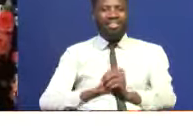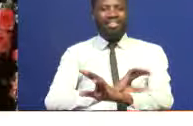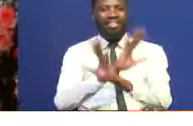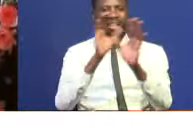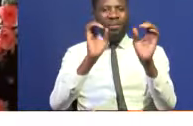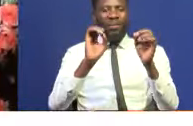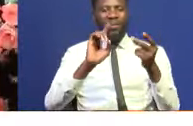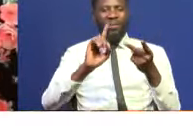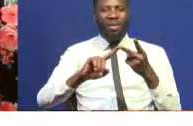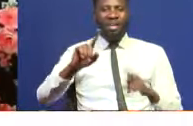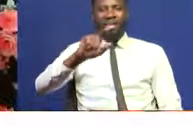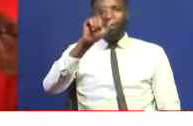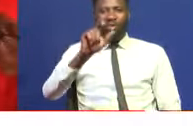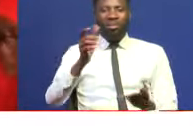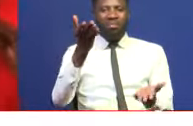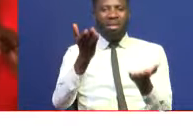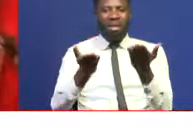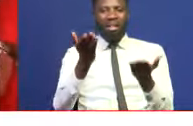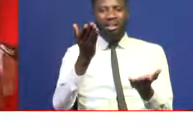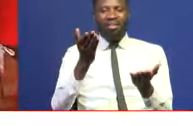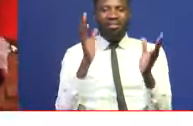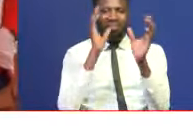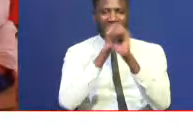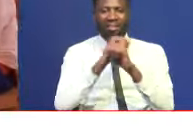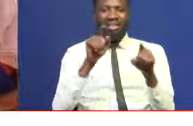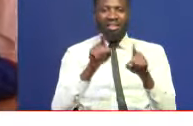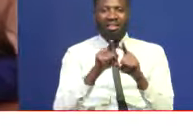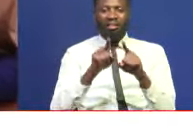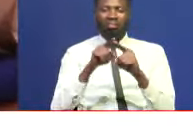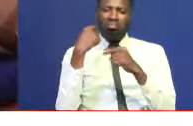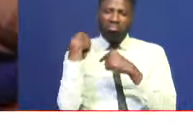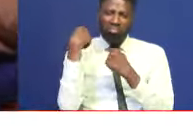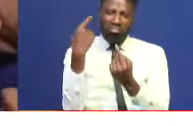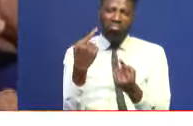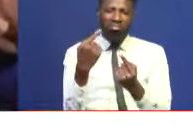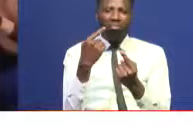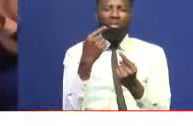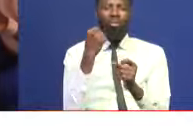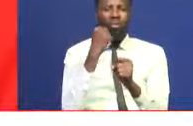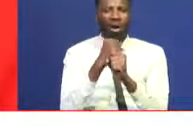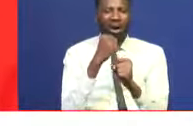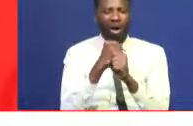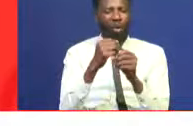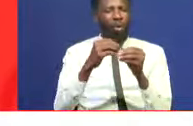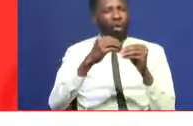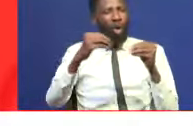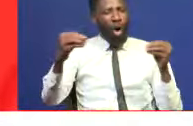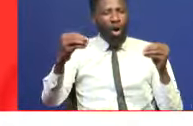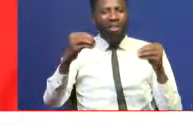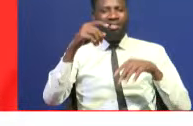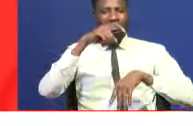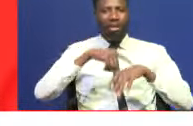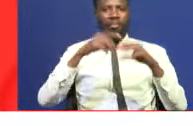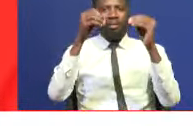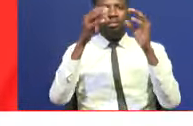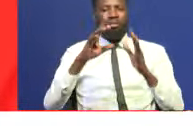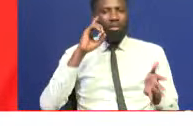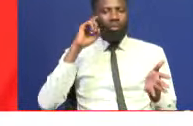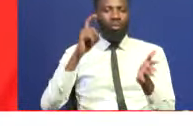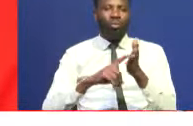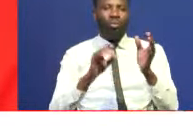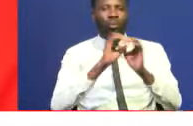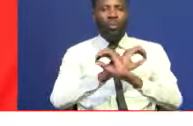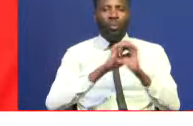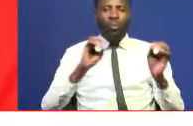regional imbalance, and failure to recognize long-serving educators working in hardship areas. According to Kenya National Union of